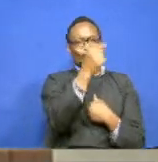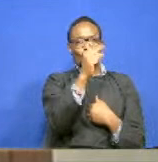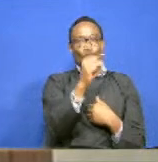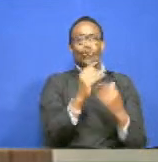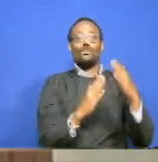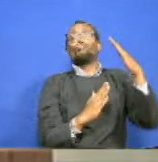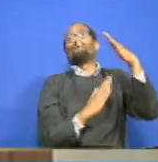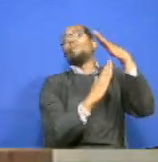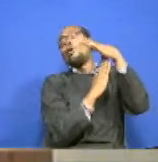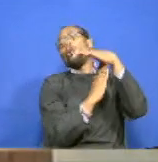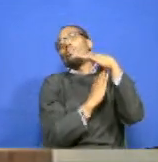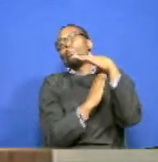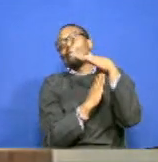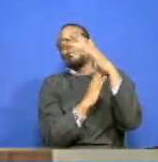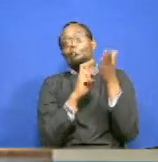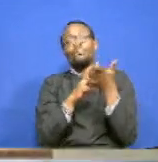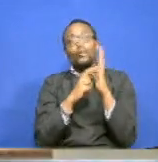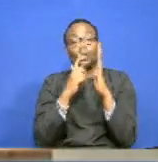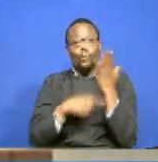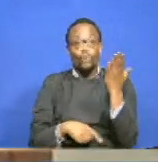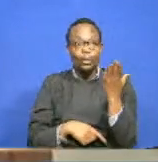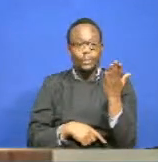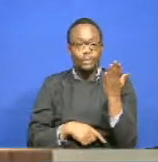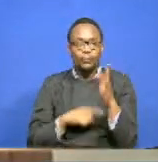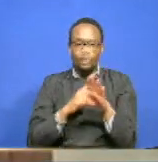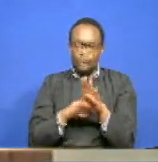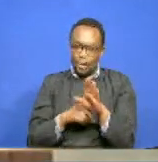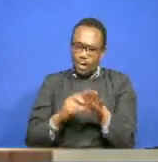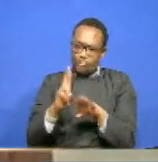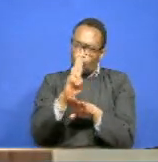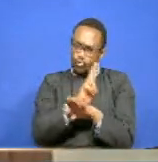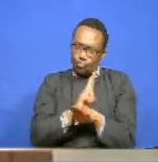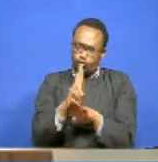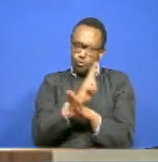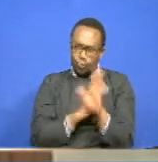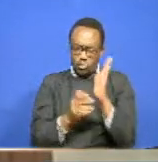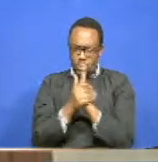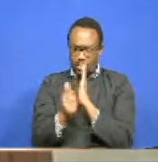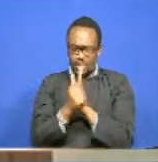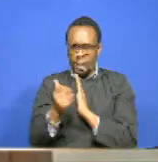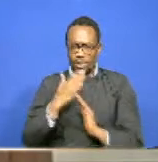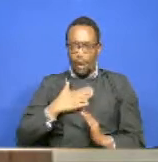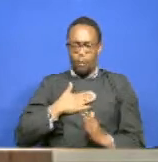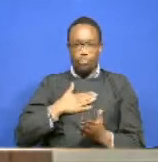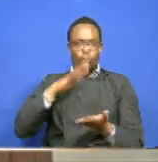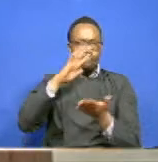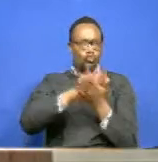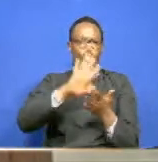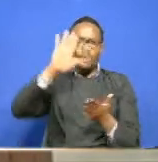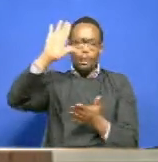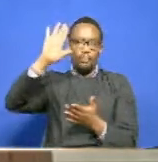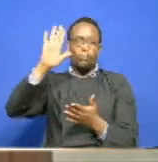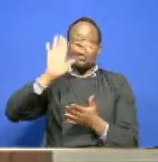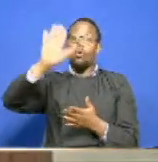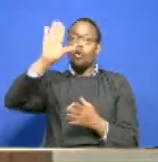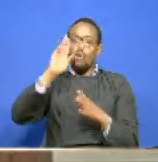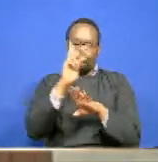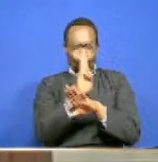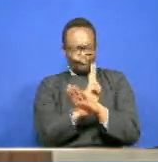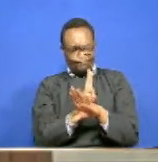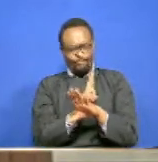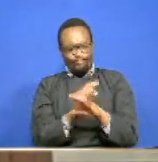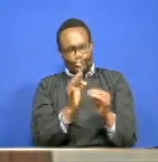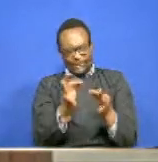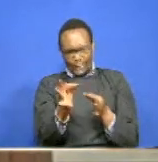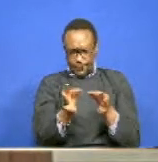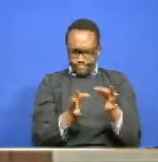front. What do I mean? When we use the talents God has given us to his glory, God measures the quality